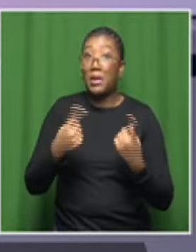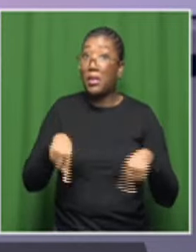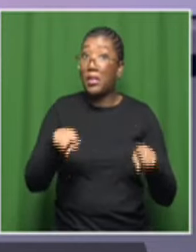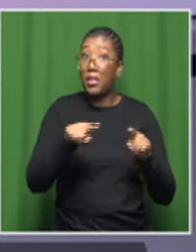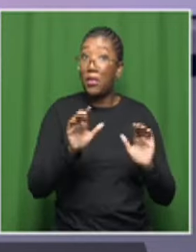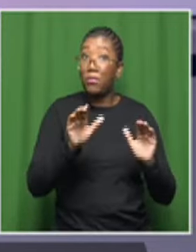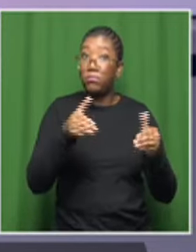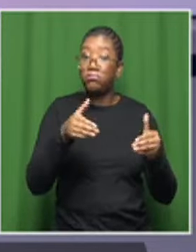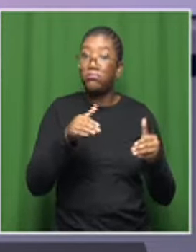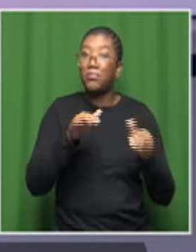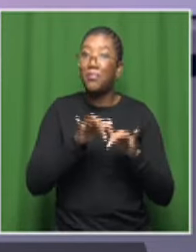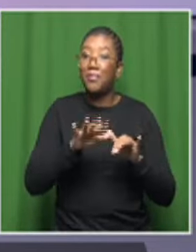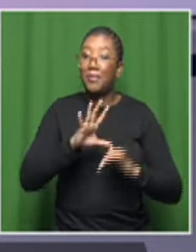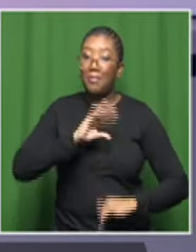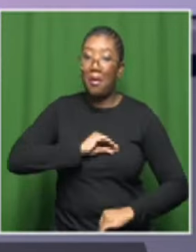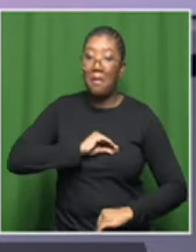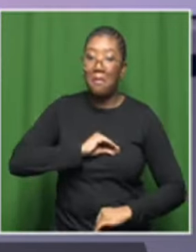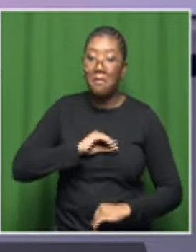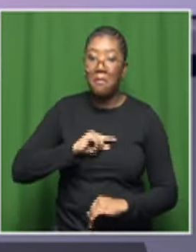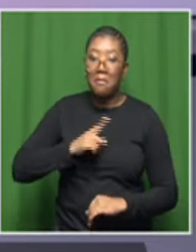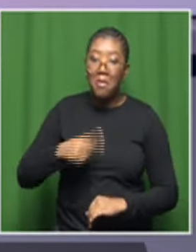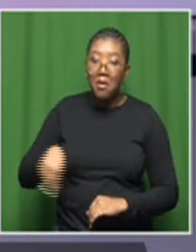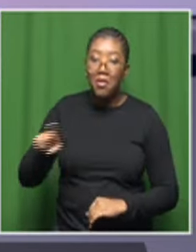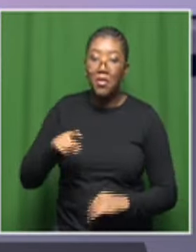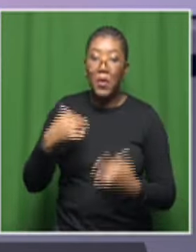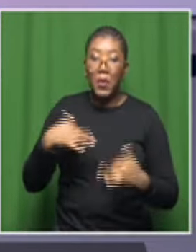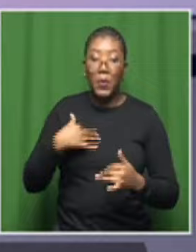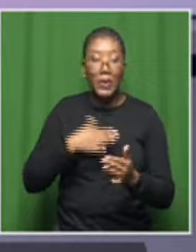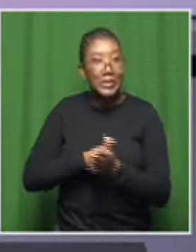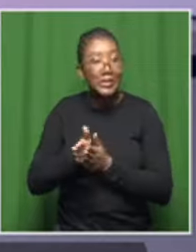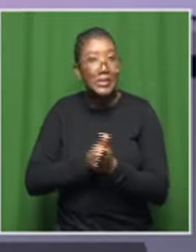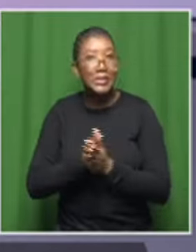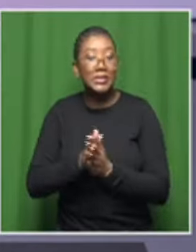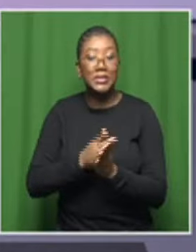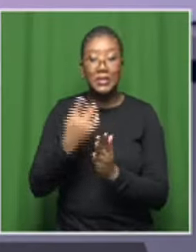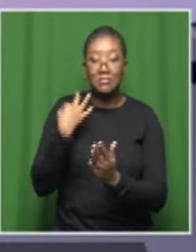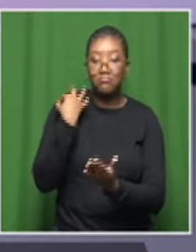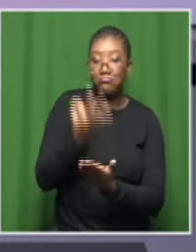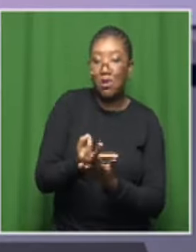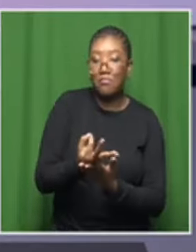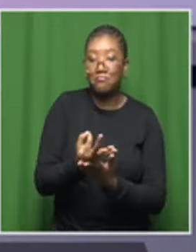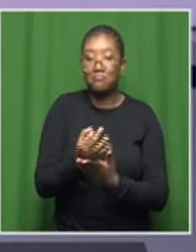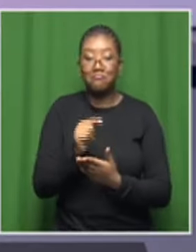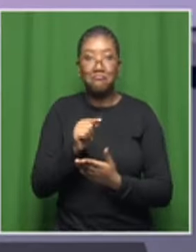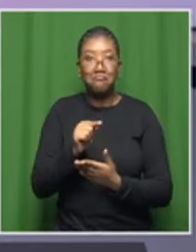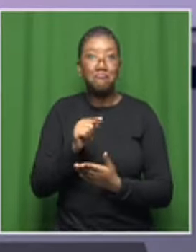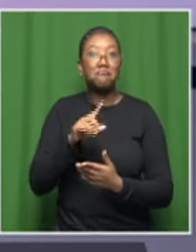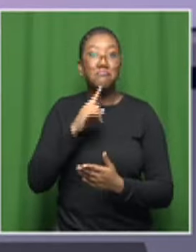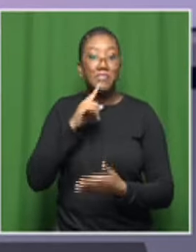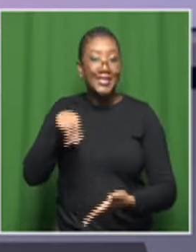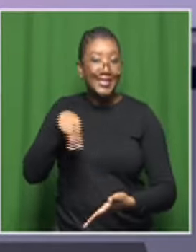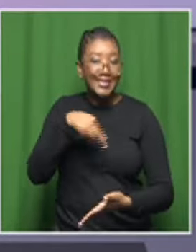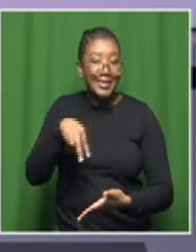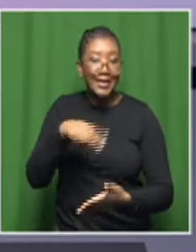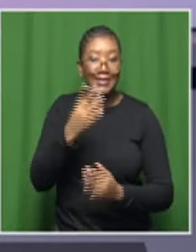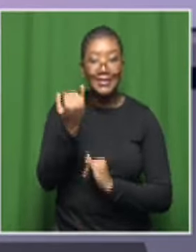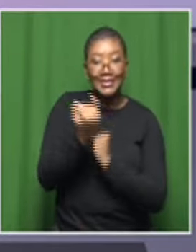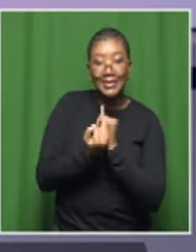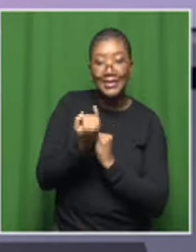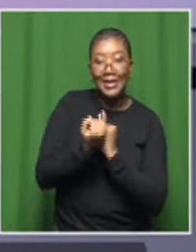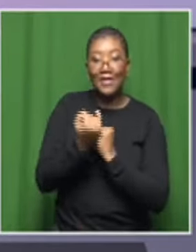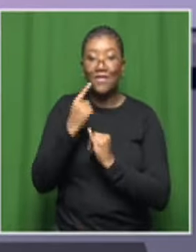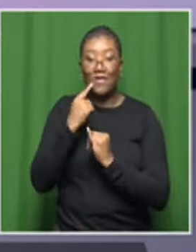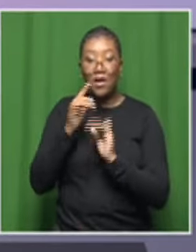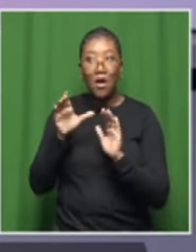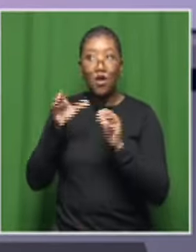was something all the young dancers looked forward to every year, to audition for it and then to work on a class and solo